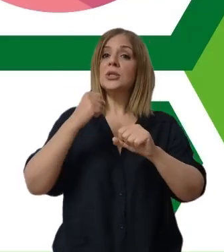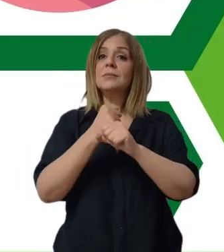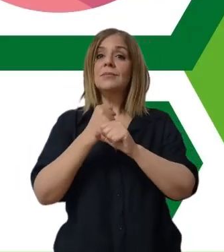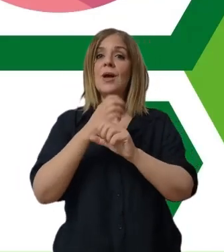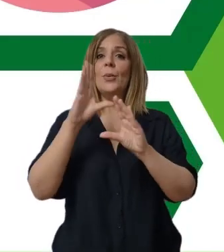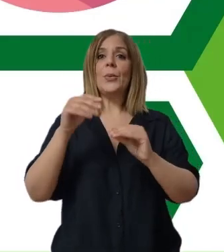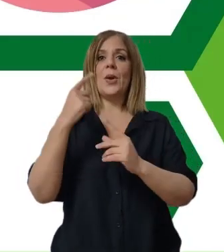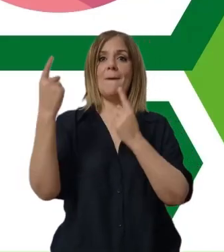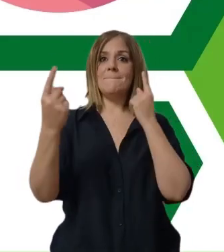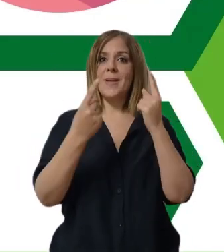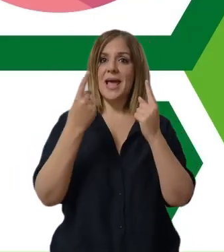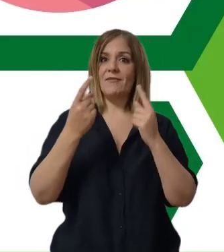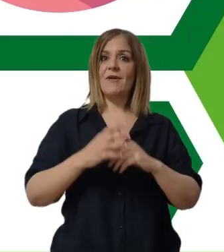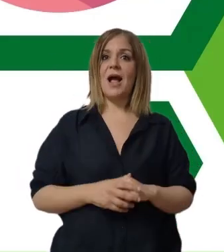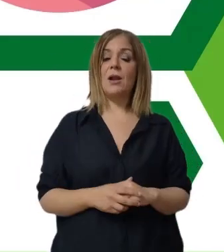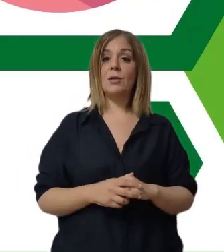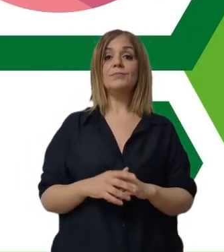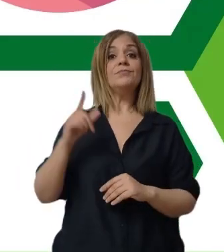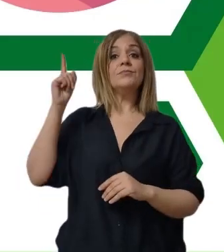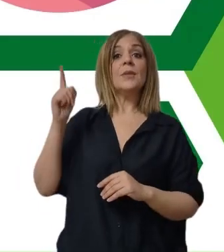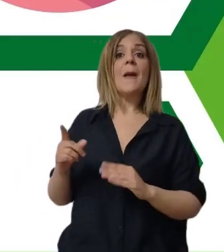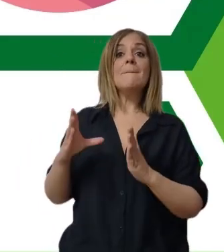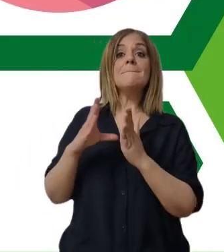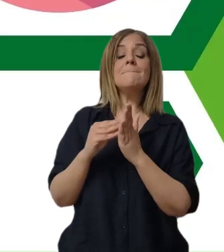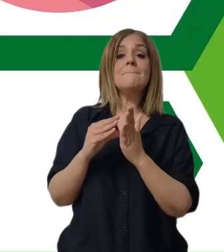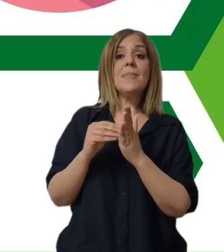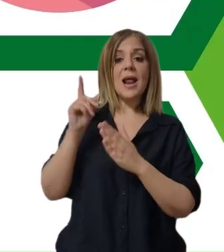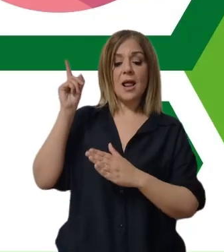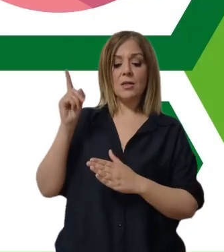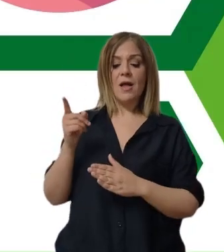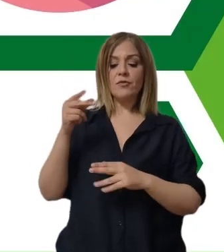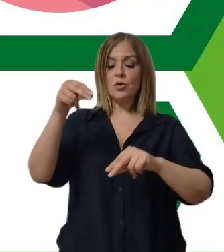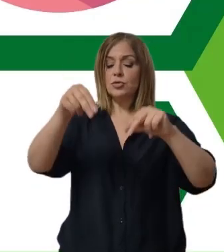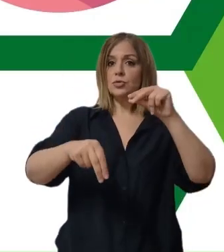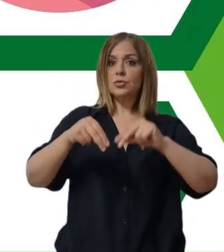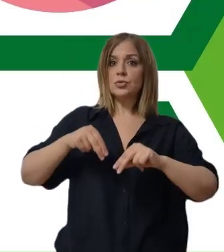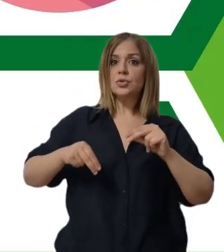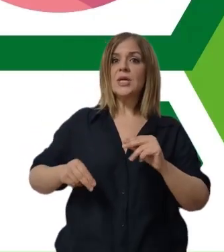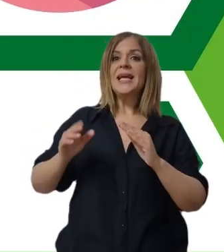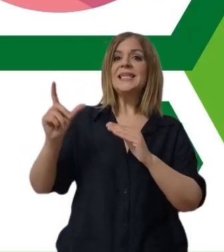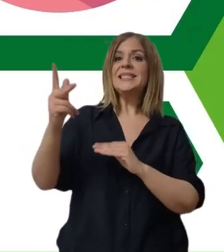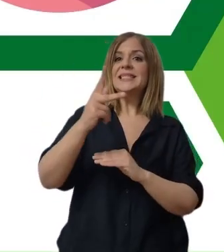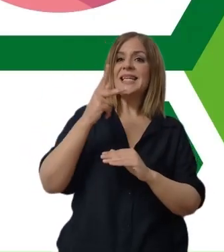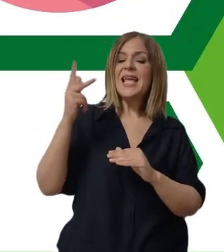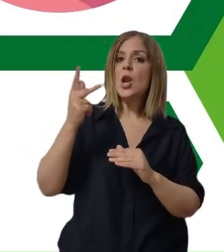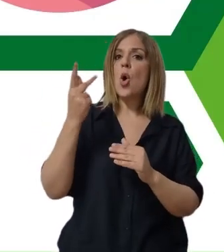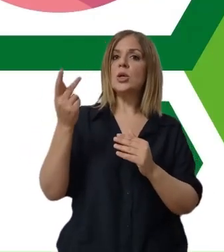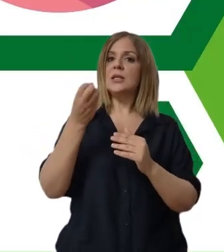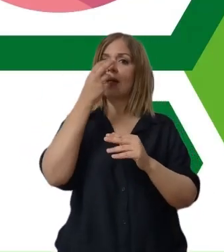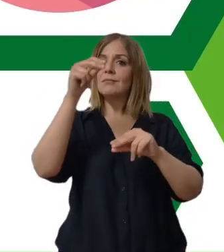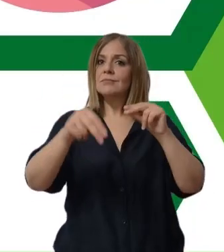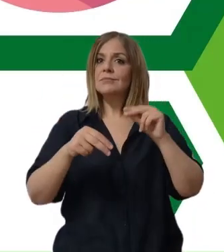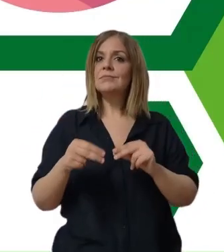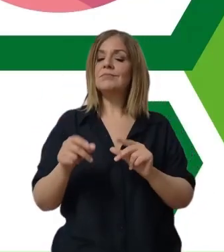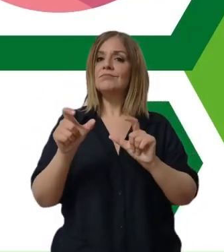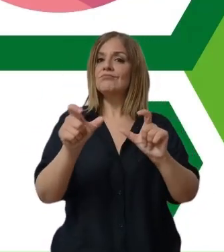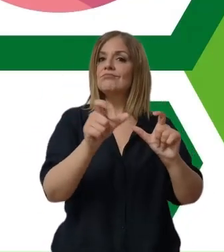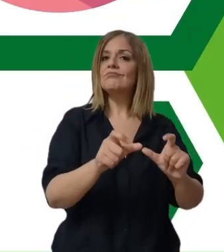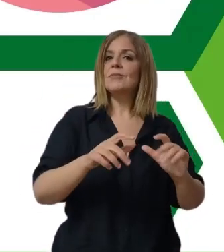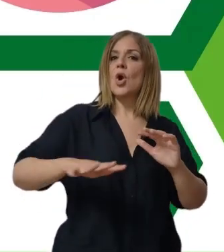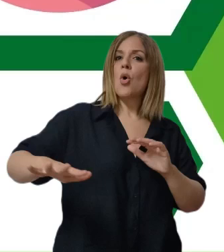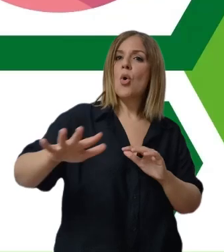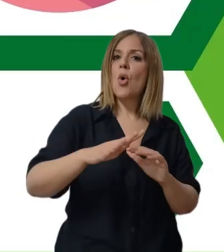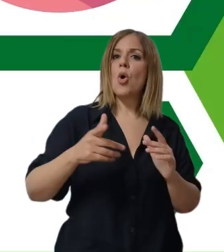also have an example. An urban community garden provides fresh produce and improves green spaces and